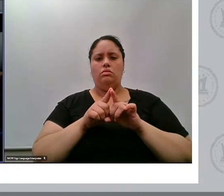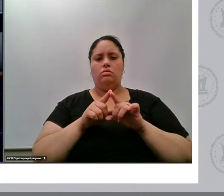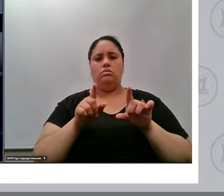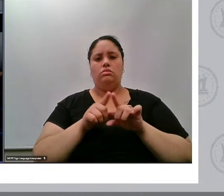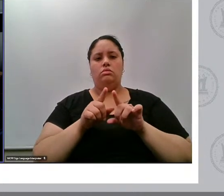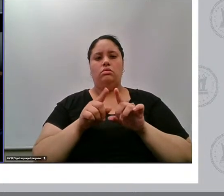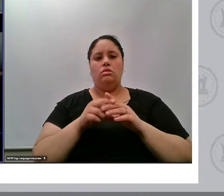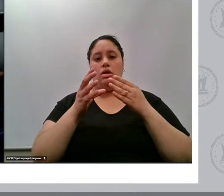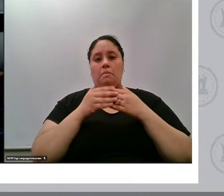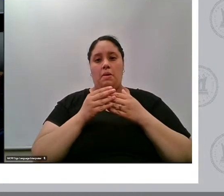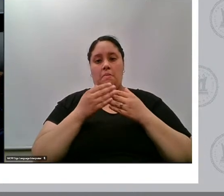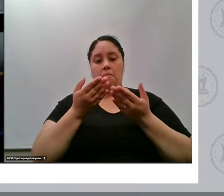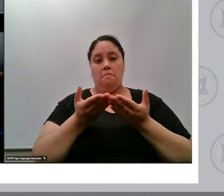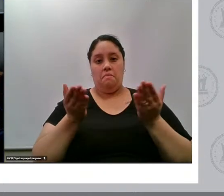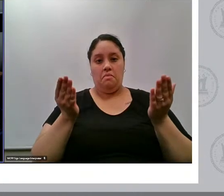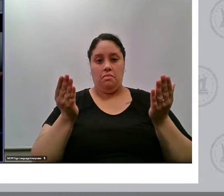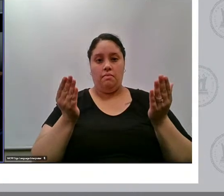Members,